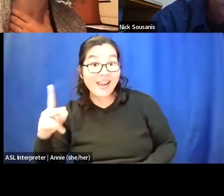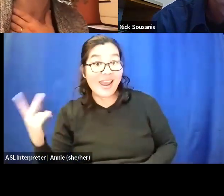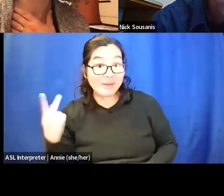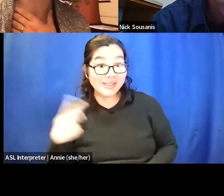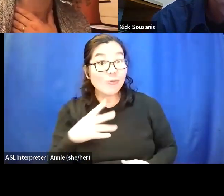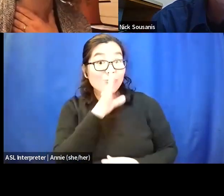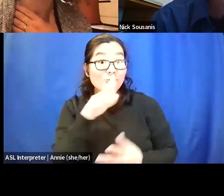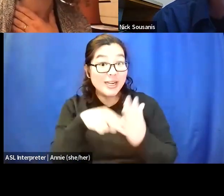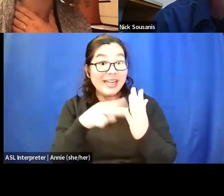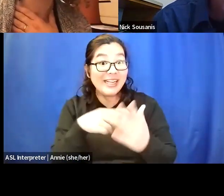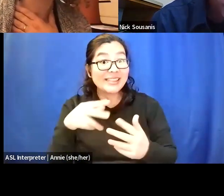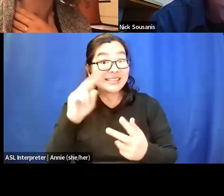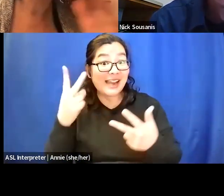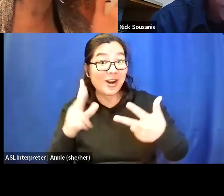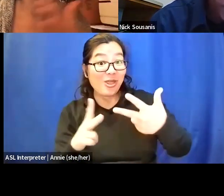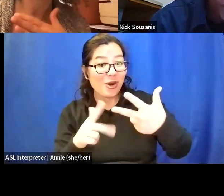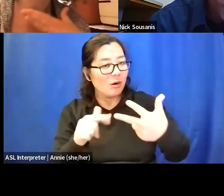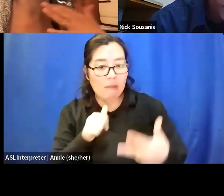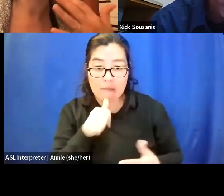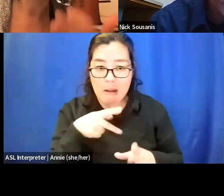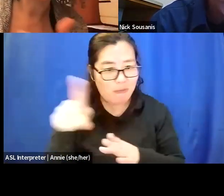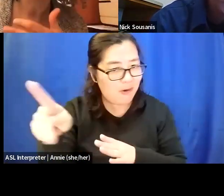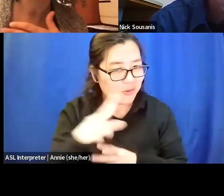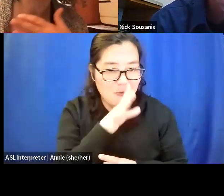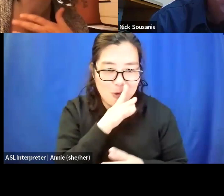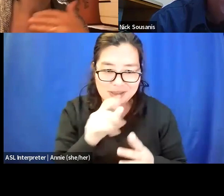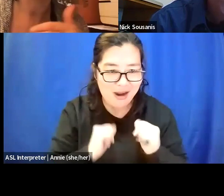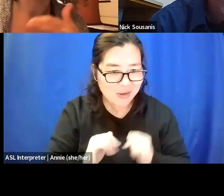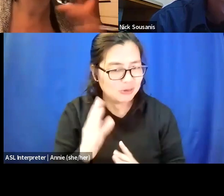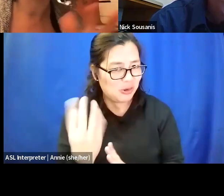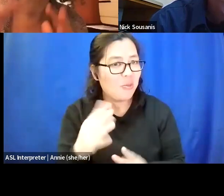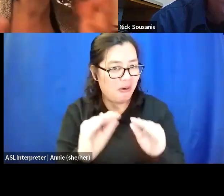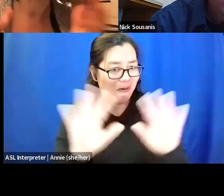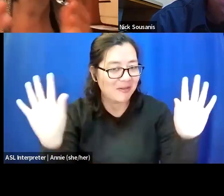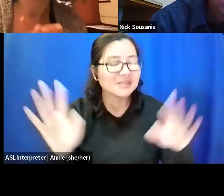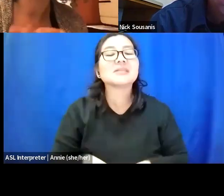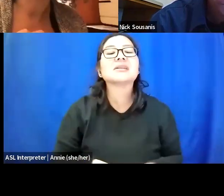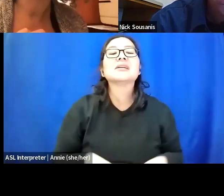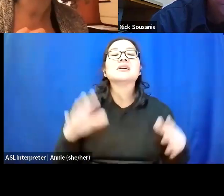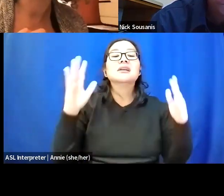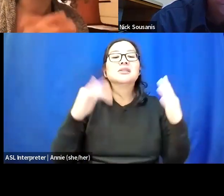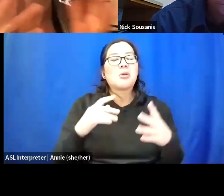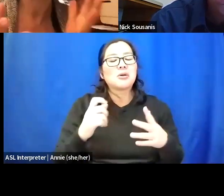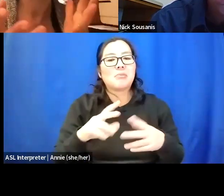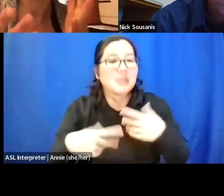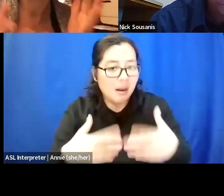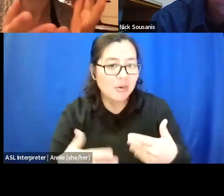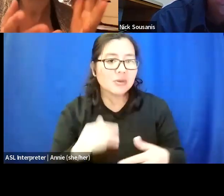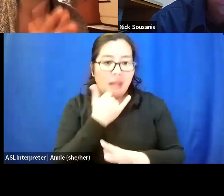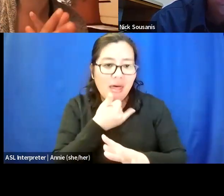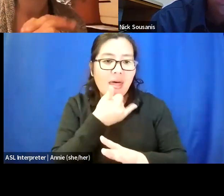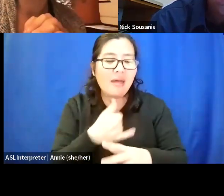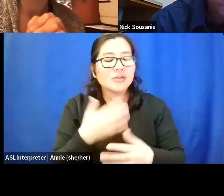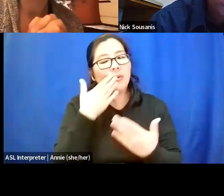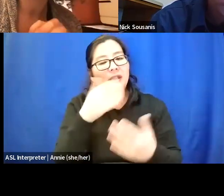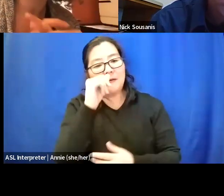not. And even all 3 tracks, they're all drafts. There's stumbles and things like that. So thank you for bearing